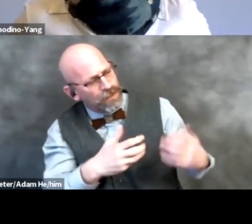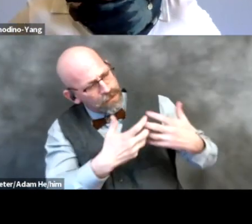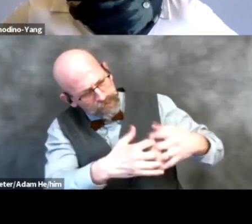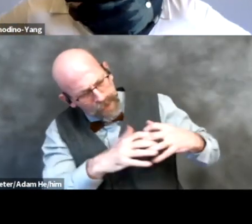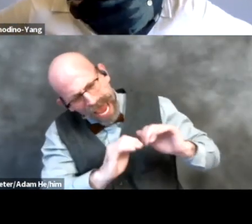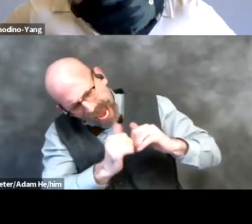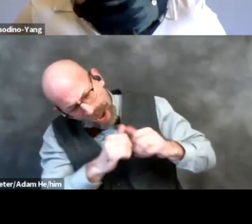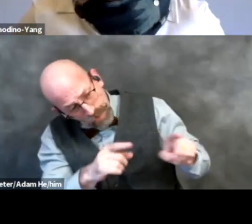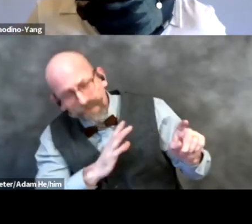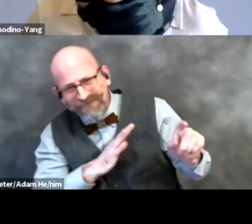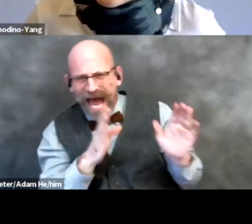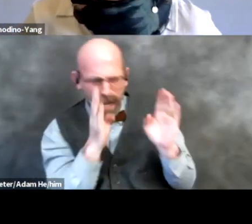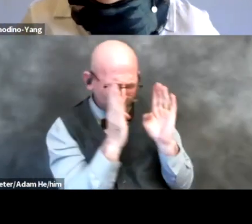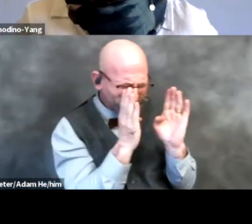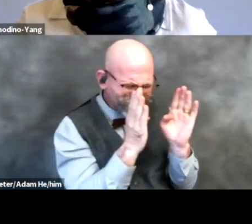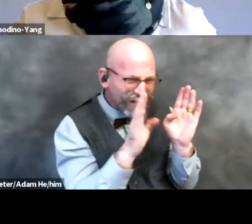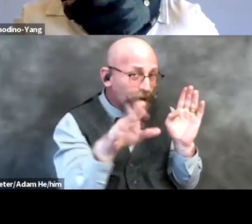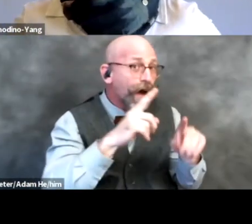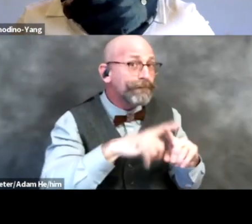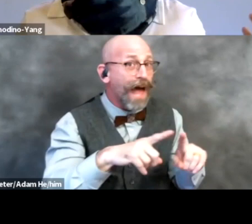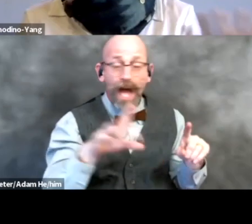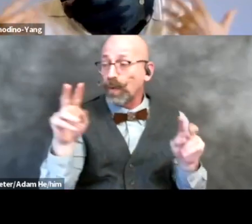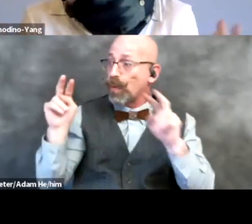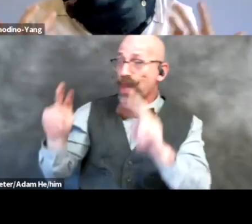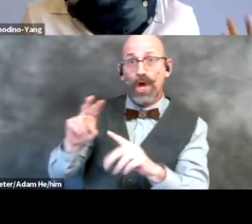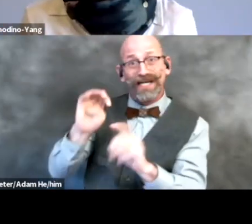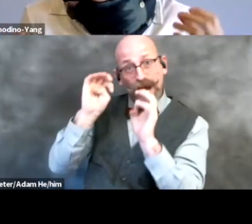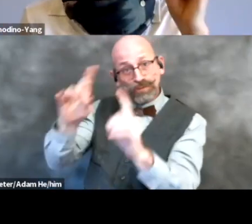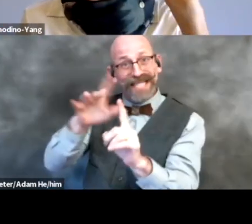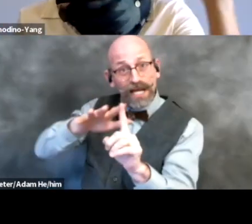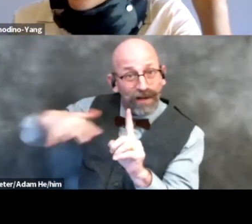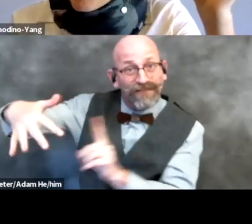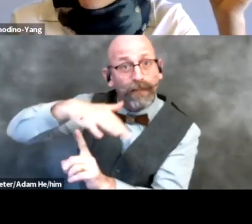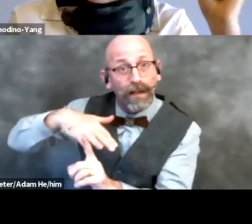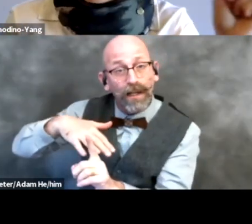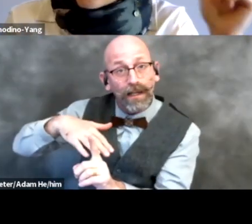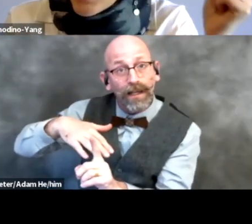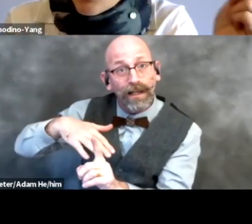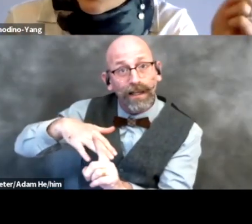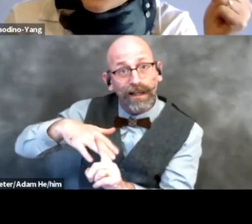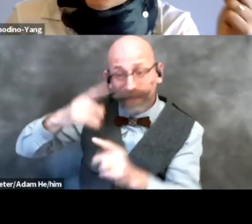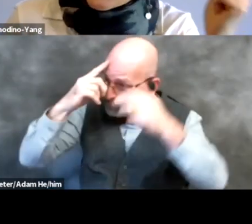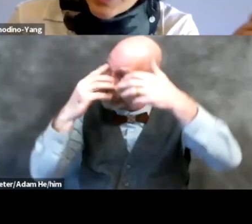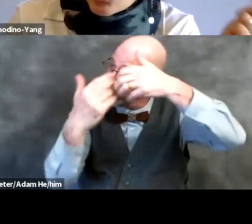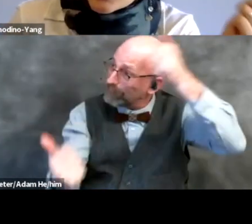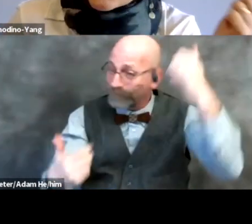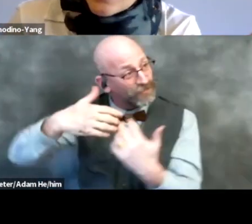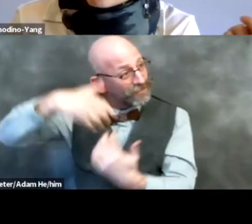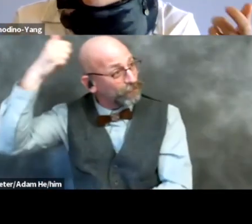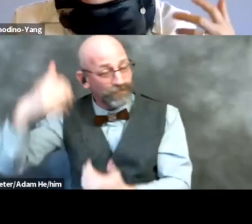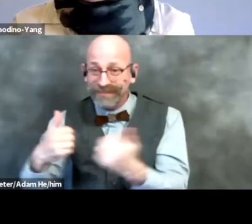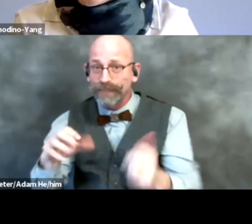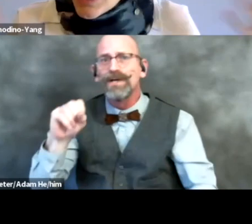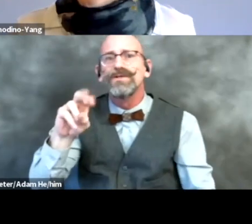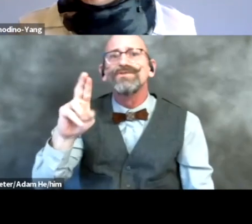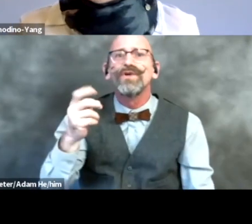an educational context, there's no such thing as a supramarginal gyrus in your second grade